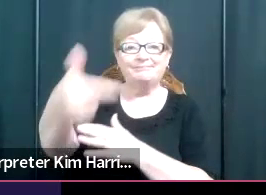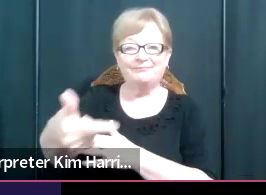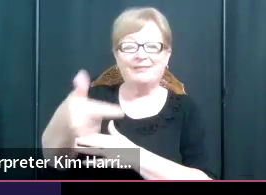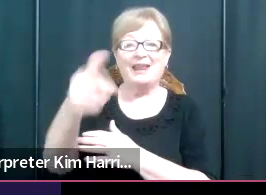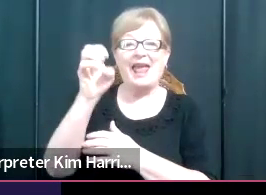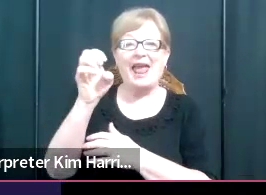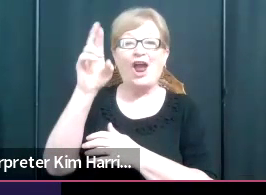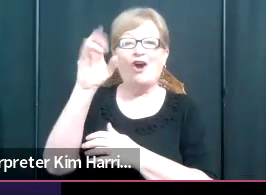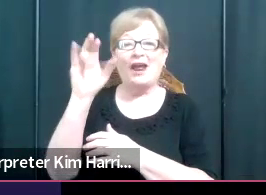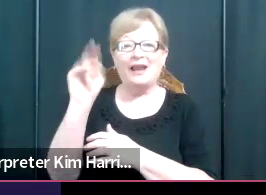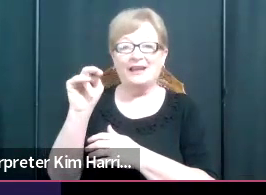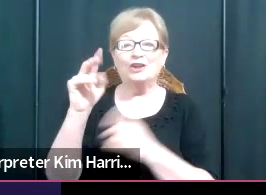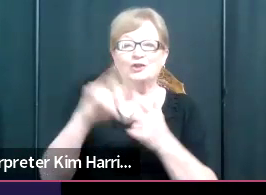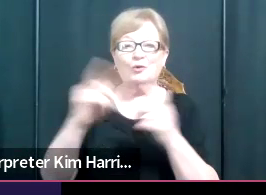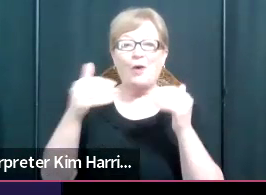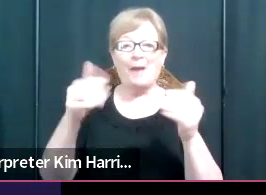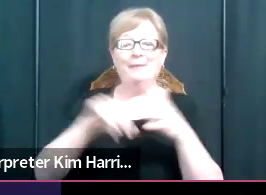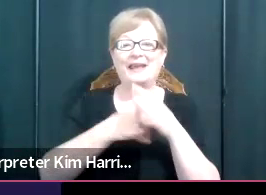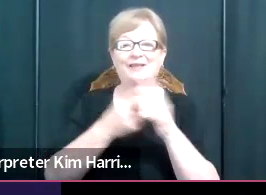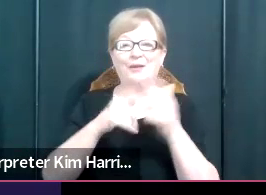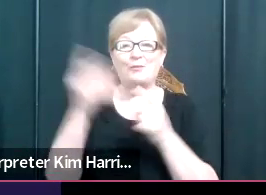Erin to begin the presentation.